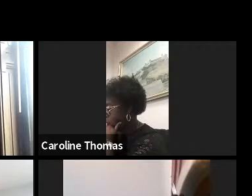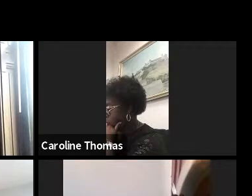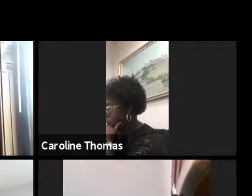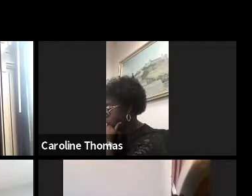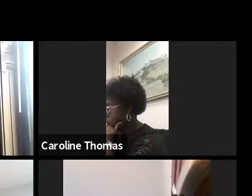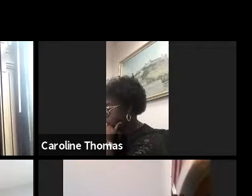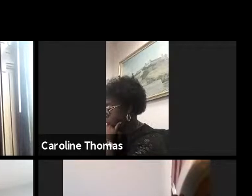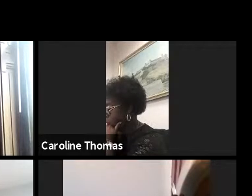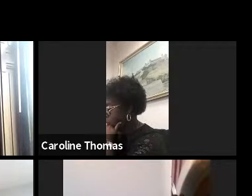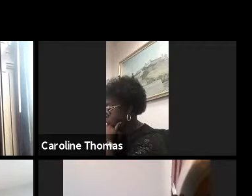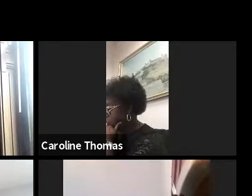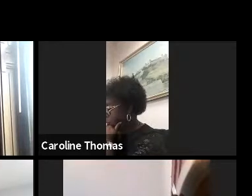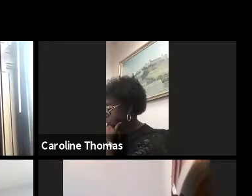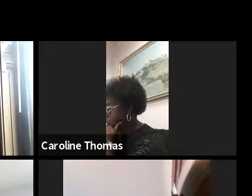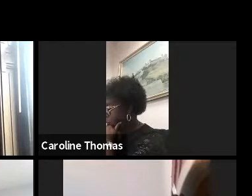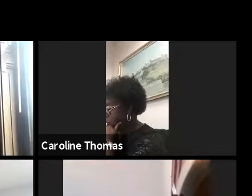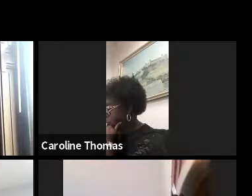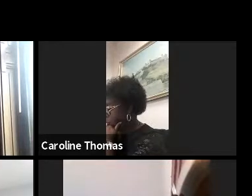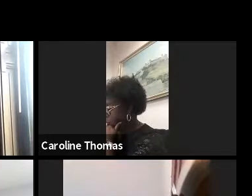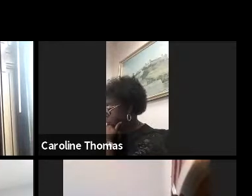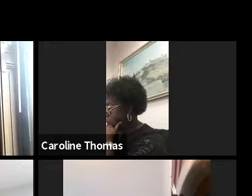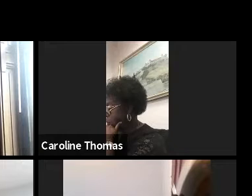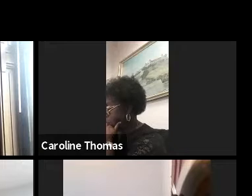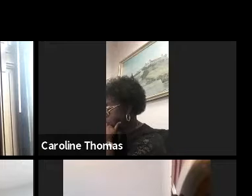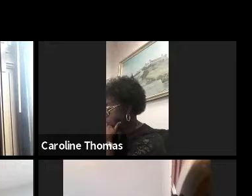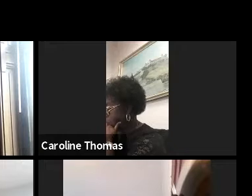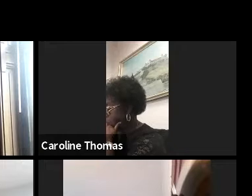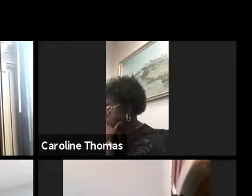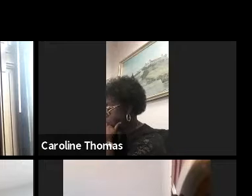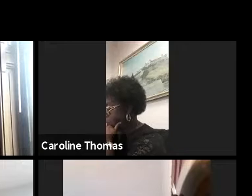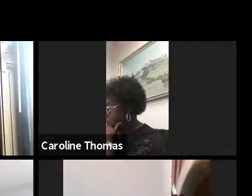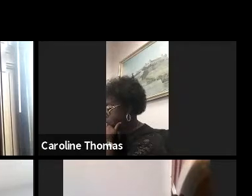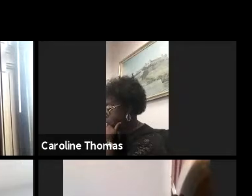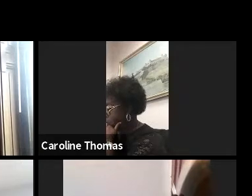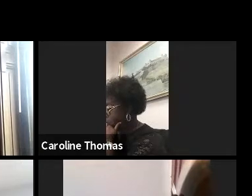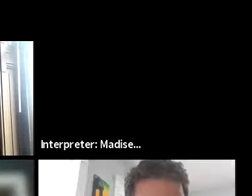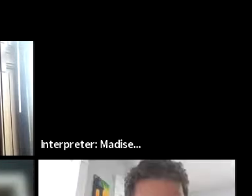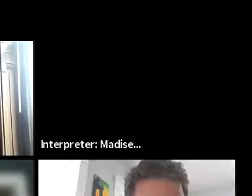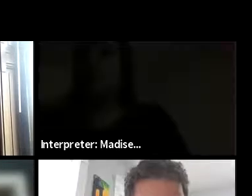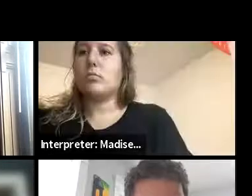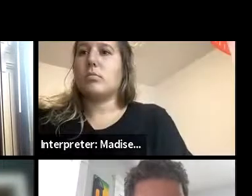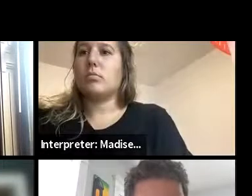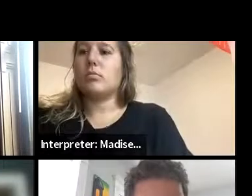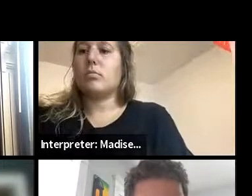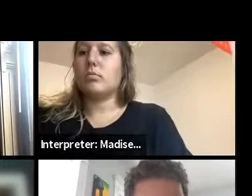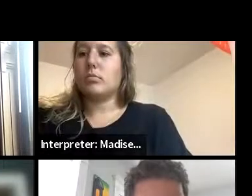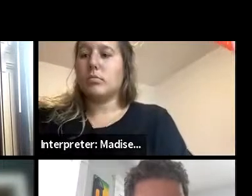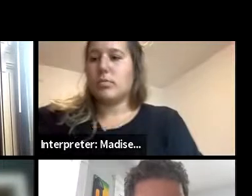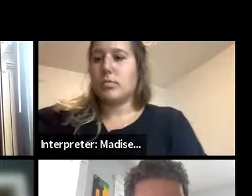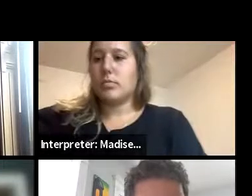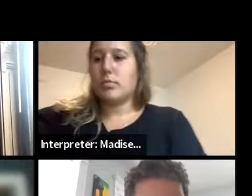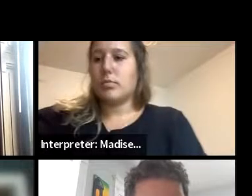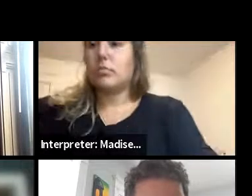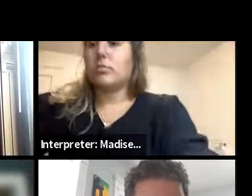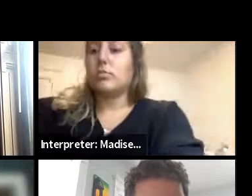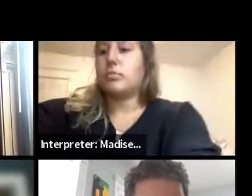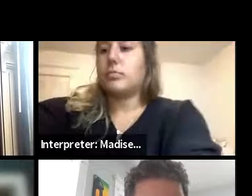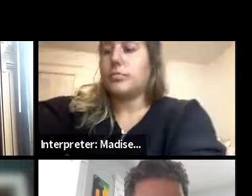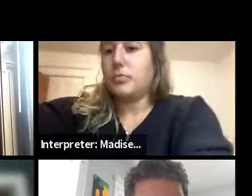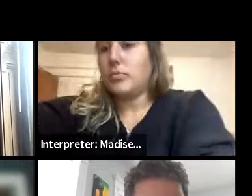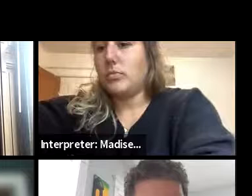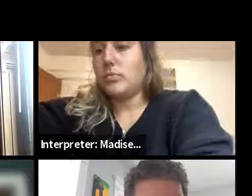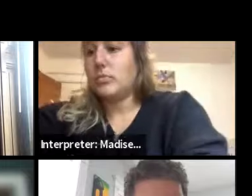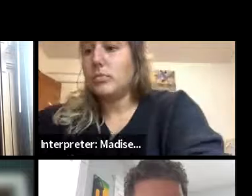And we will let you take it away. Okay. Thank you. And let me thank you again for the